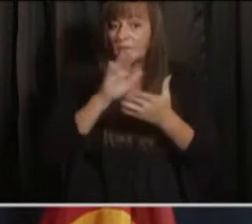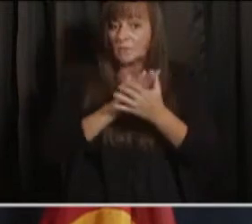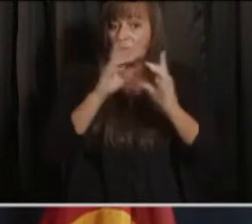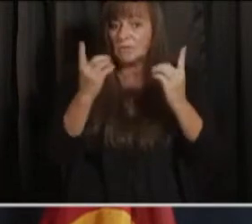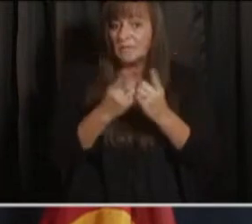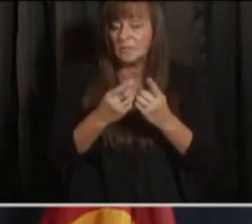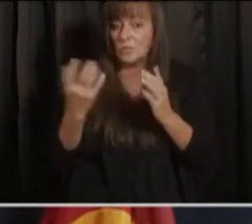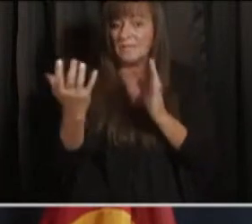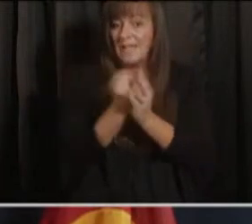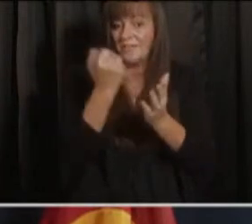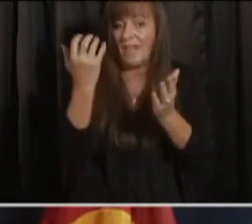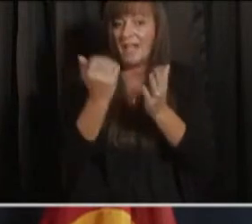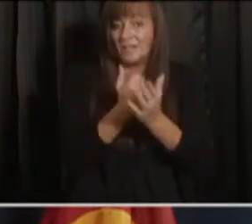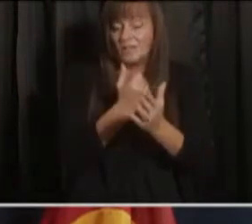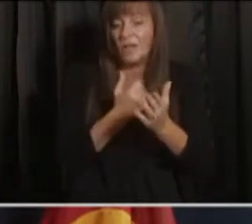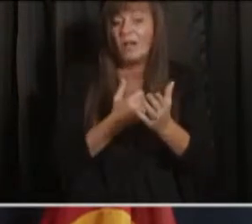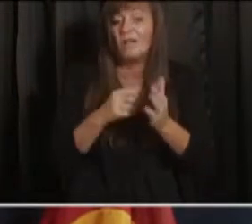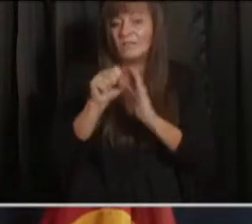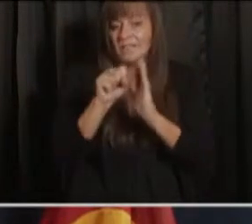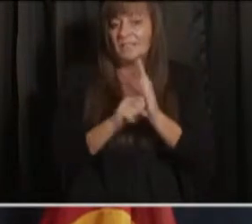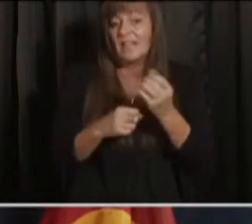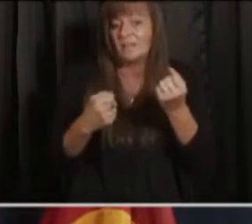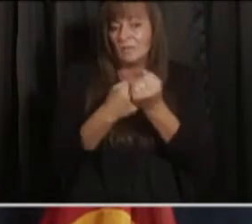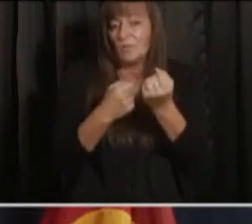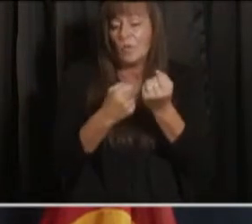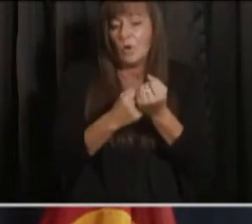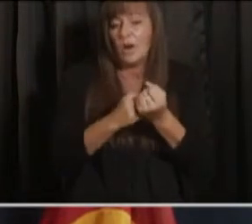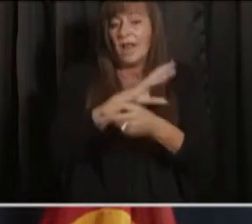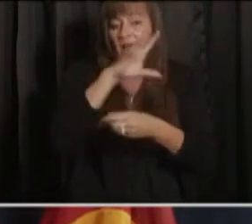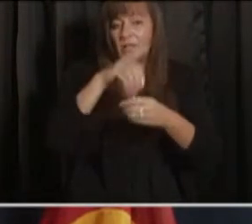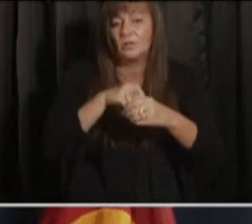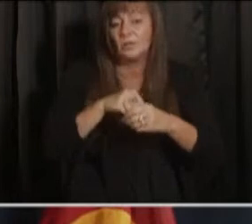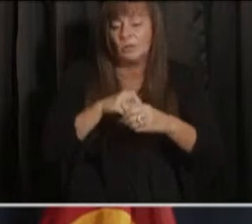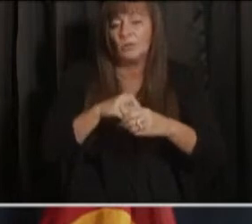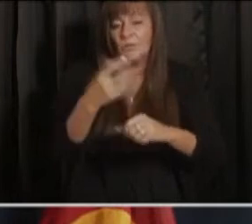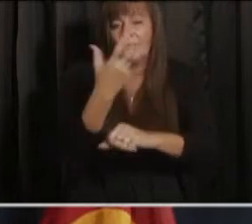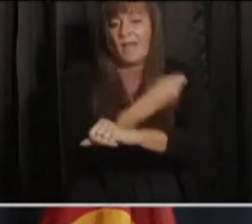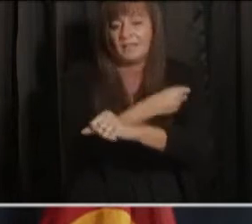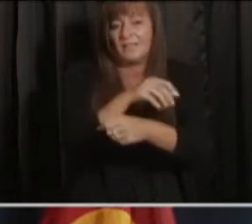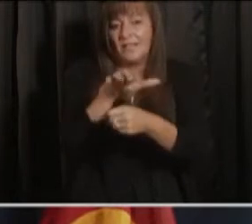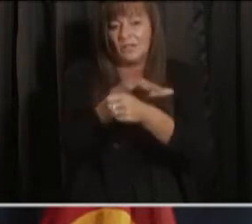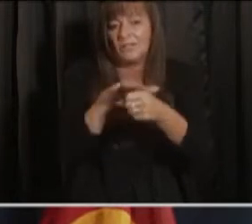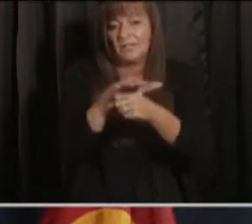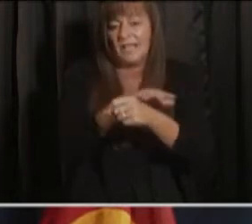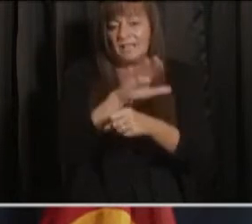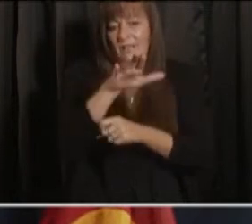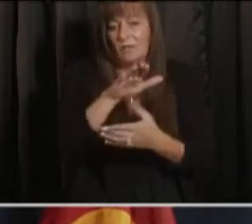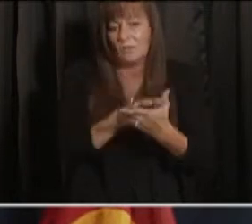support in having site-based vaccination clinics. Thanks.